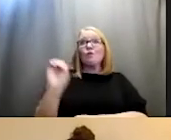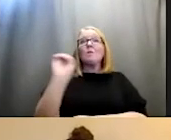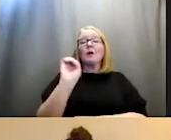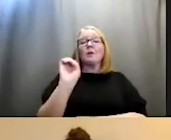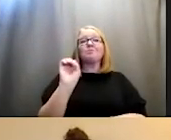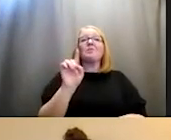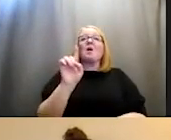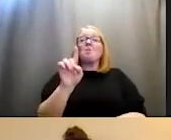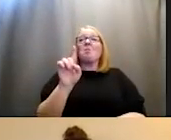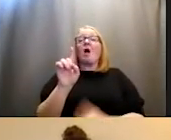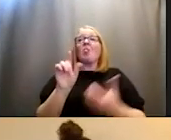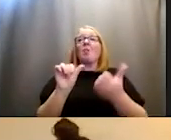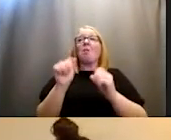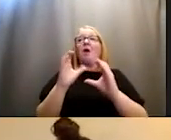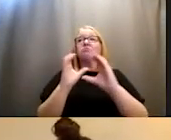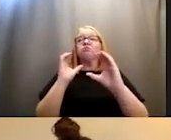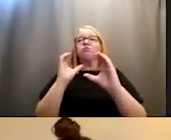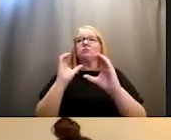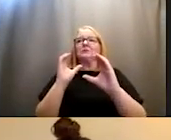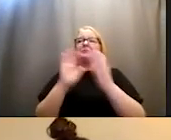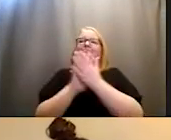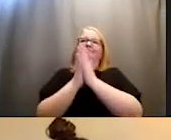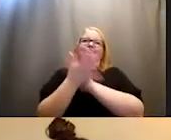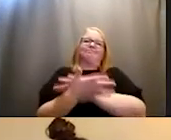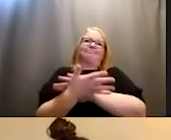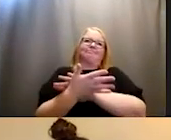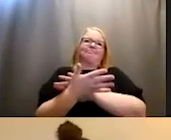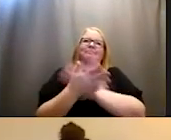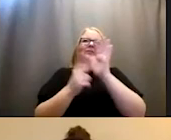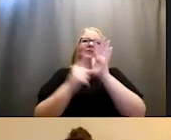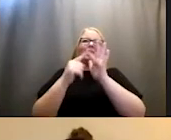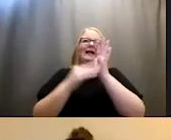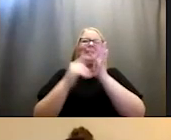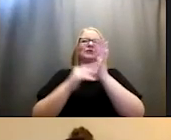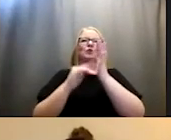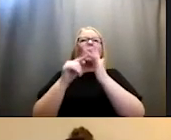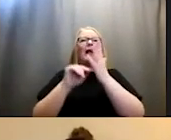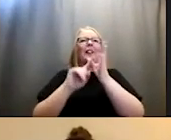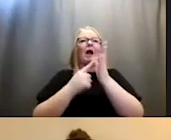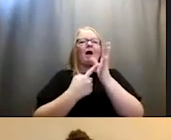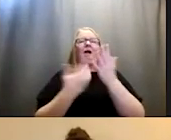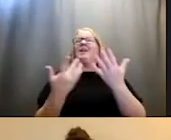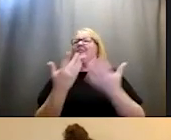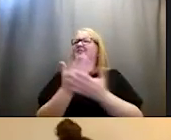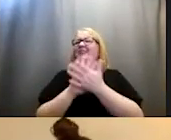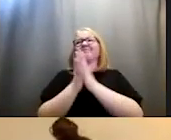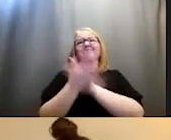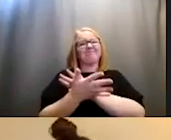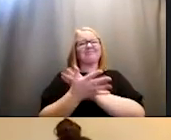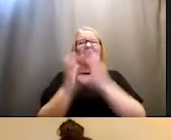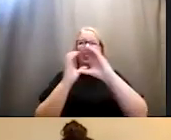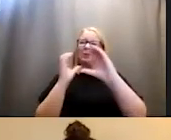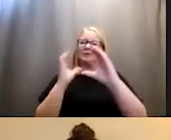the bus exploded and was decommissioned in Venezuela. But it was a really successful marketing tool and very clever